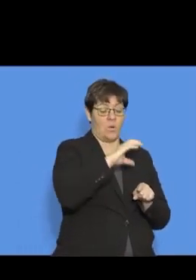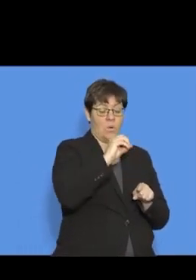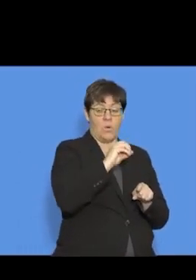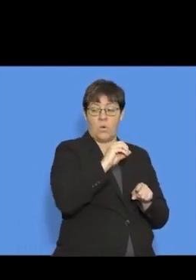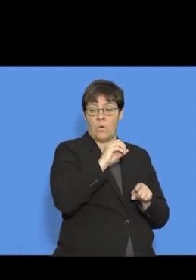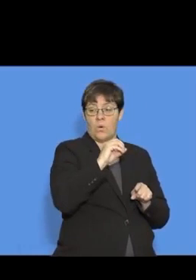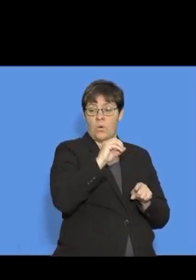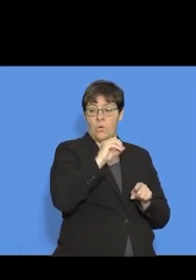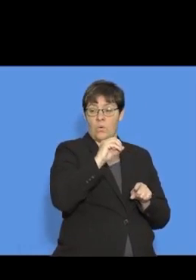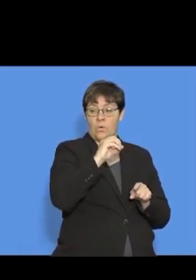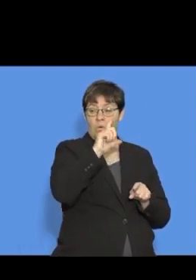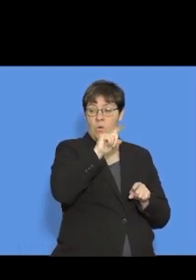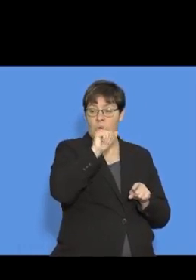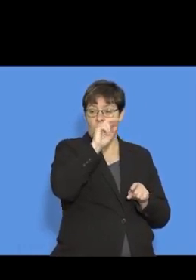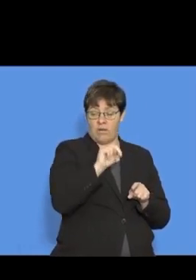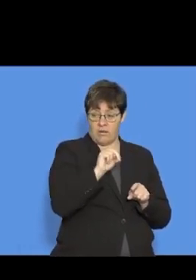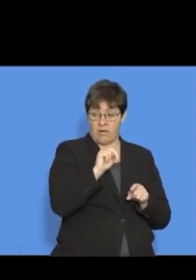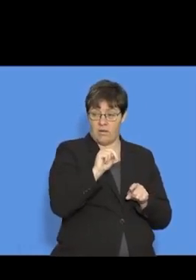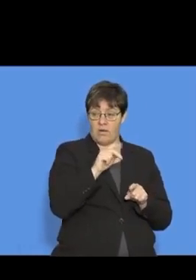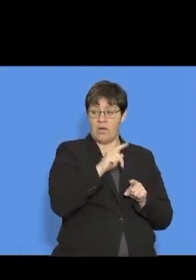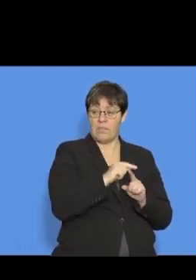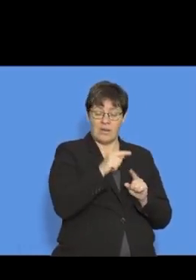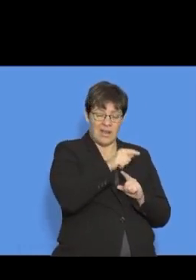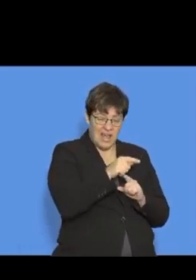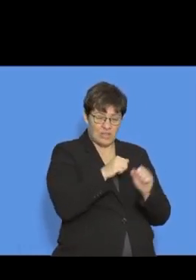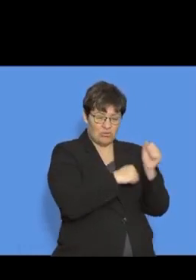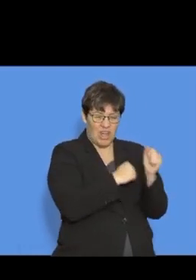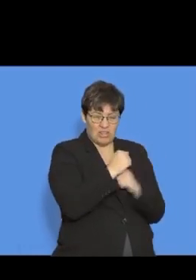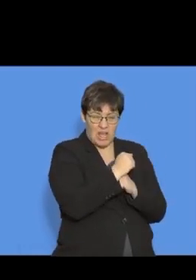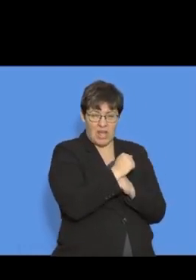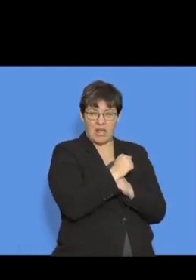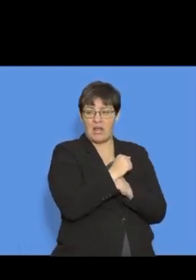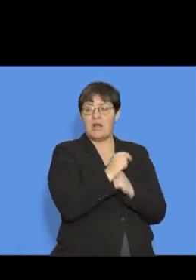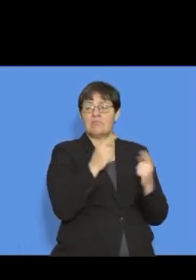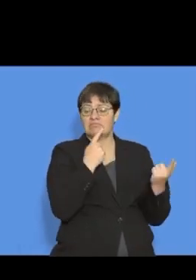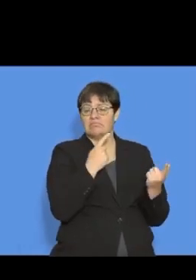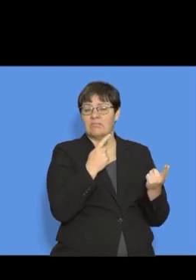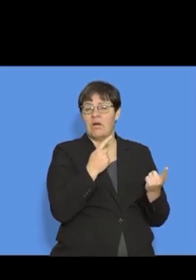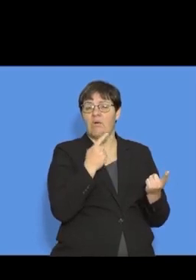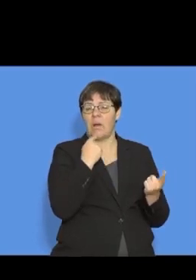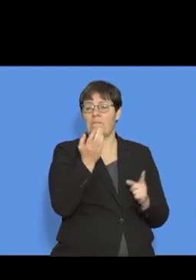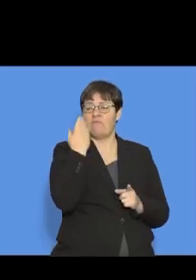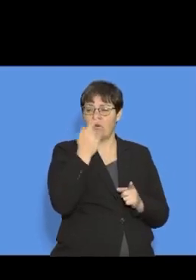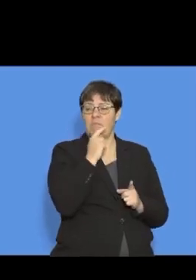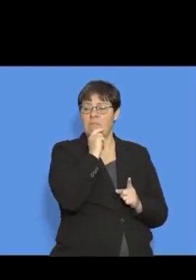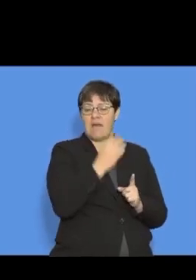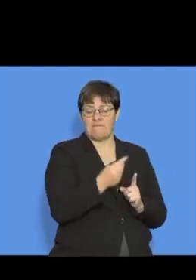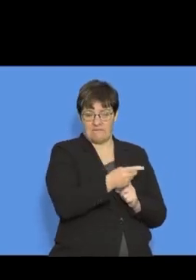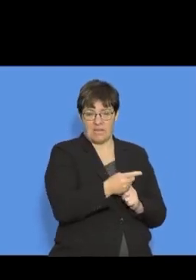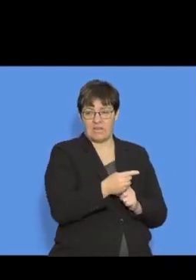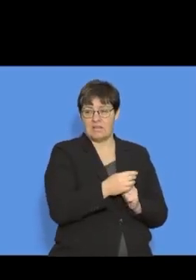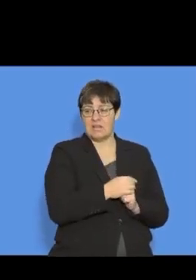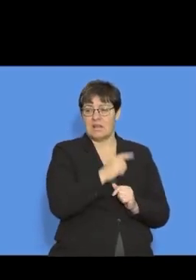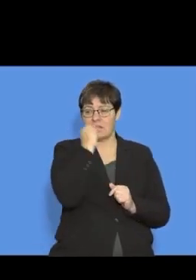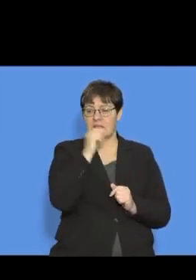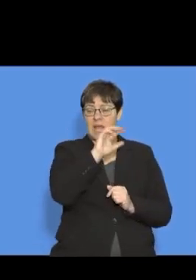colon is present here with a little structure that is remnant of an organ that we had in the past. And that little